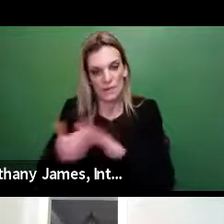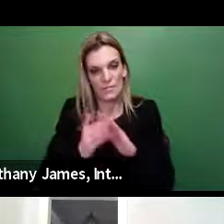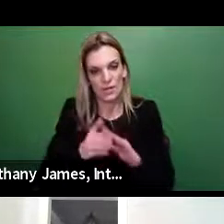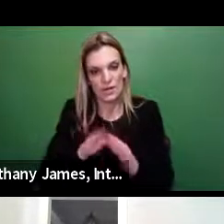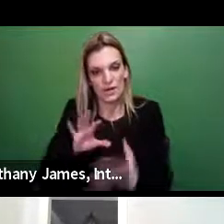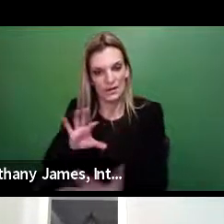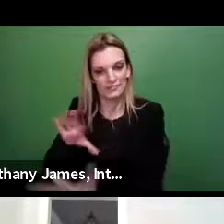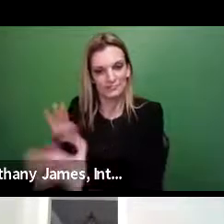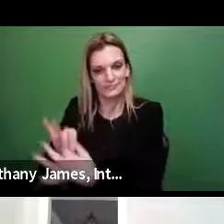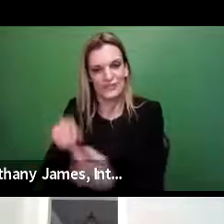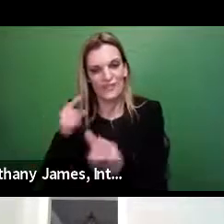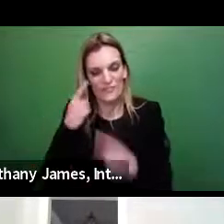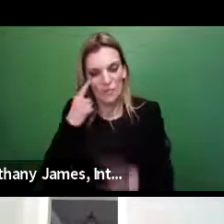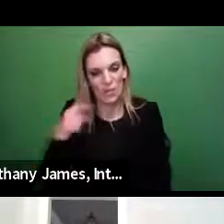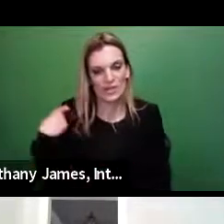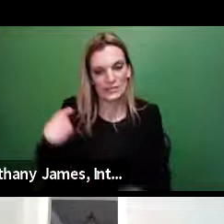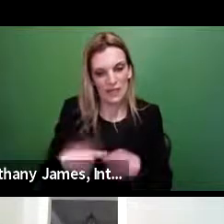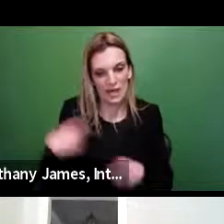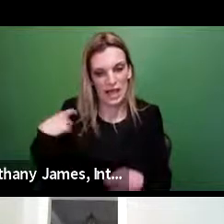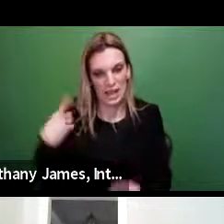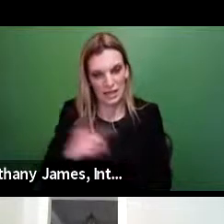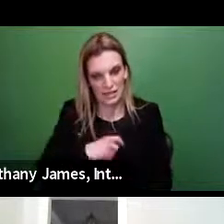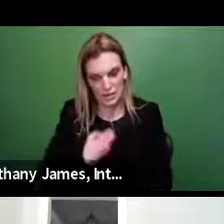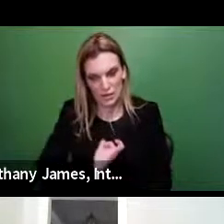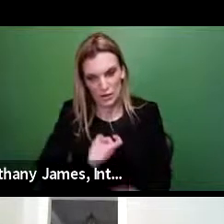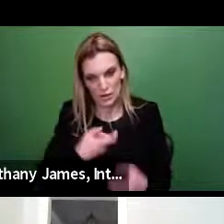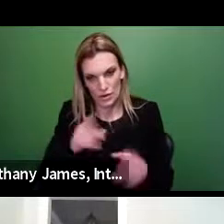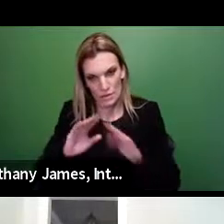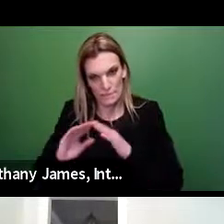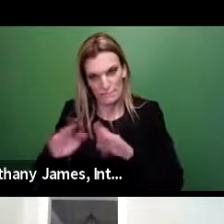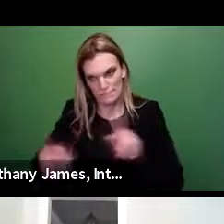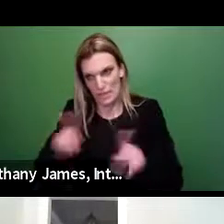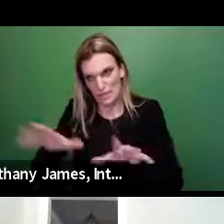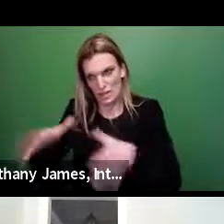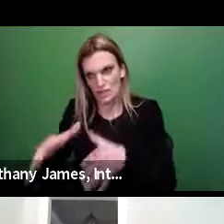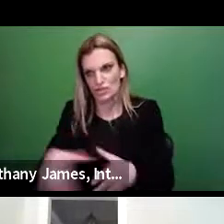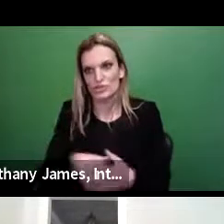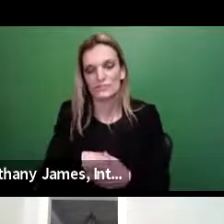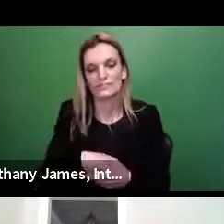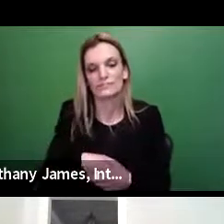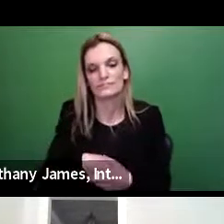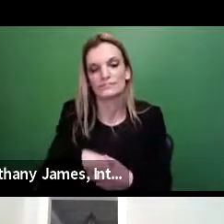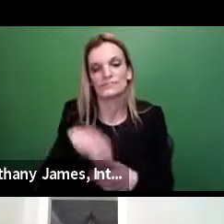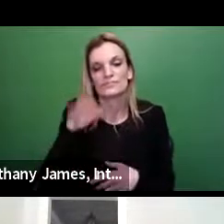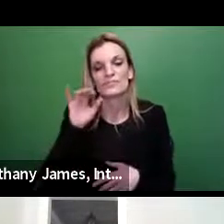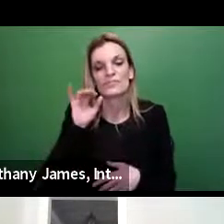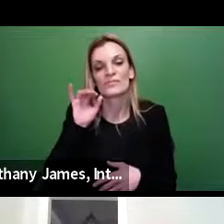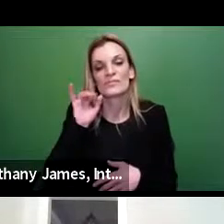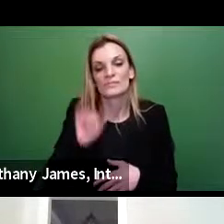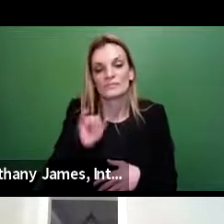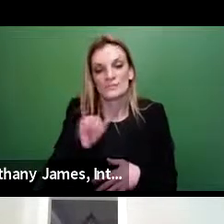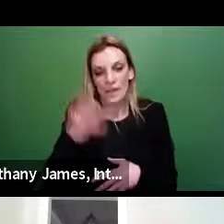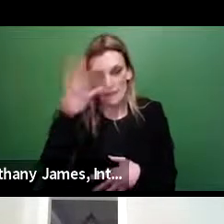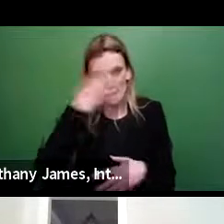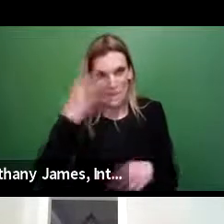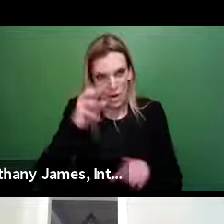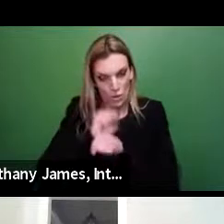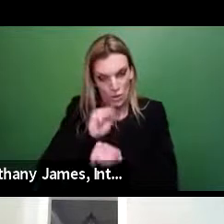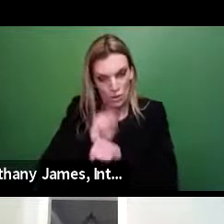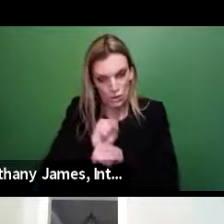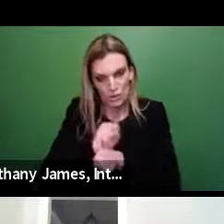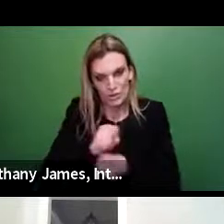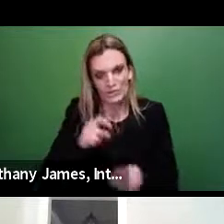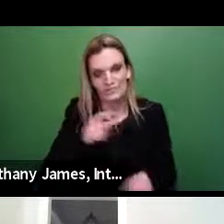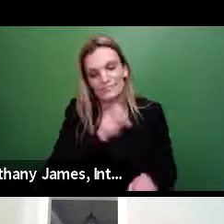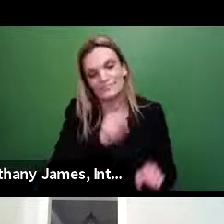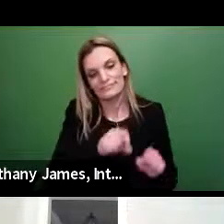and Latino population. And I'm gonna give an update on the Migrant and Seasonal Farm Worker Enumeration